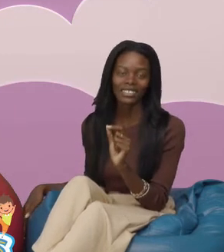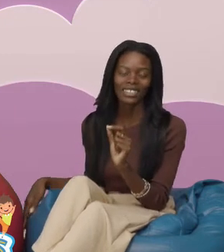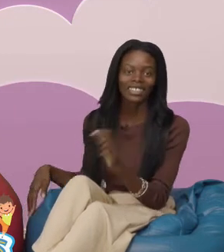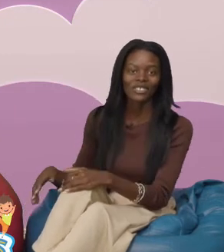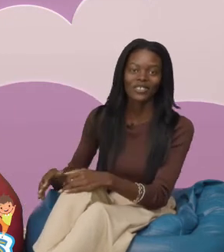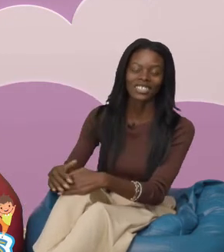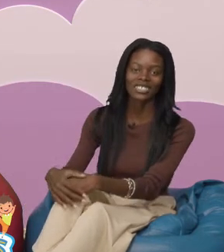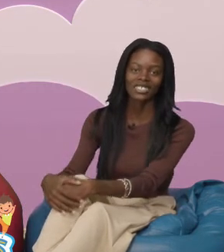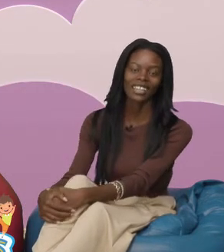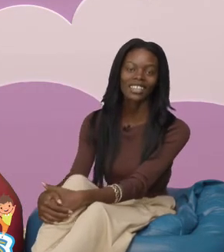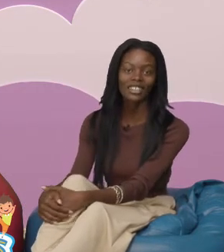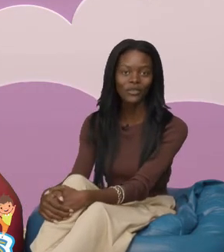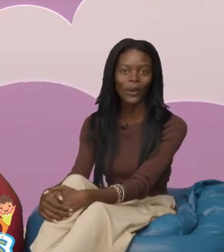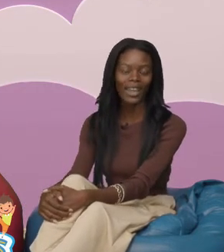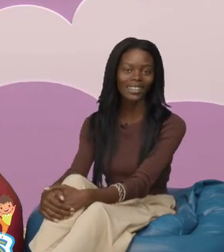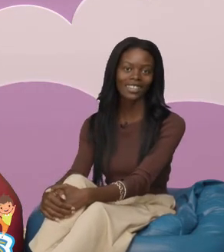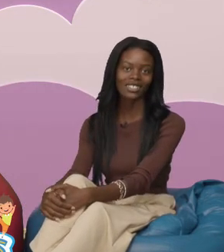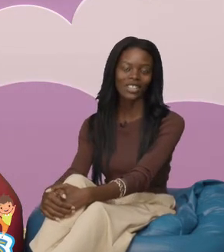contact Innovations at